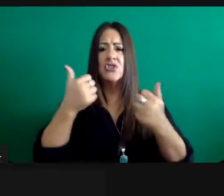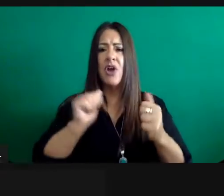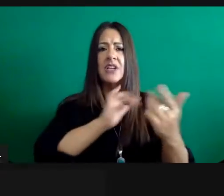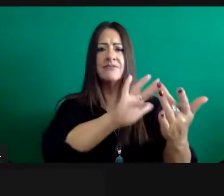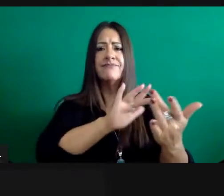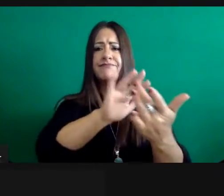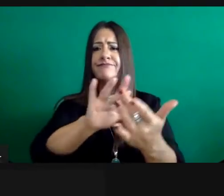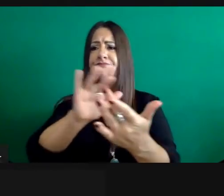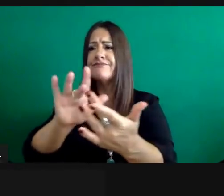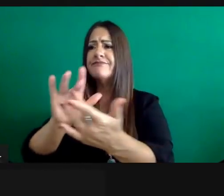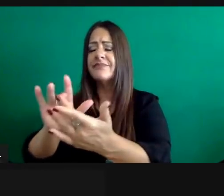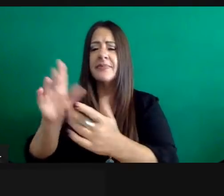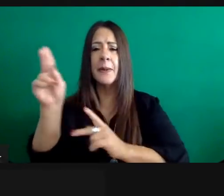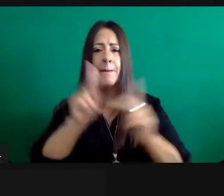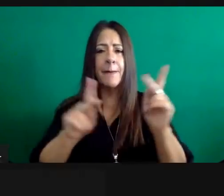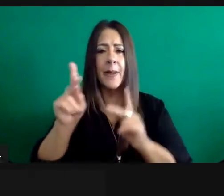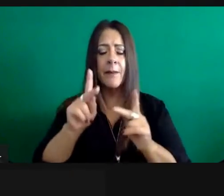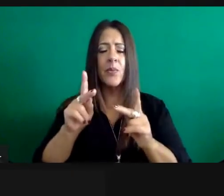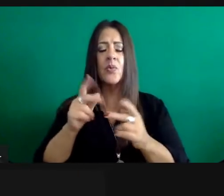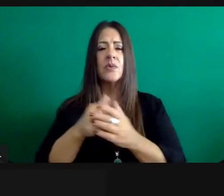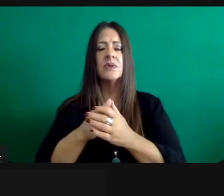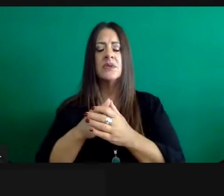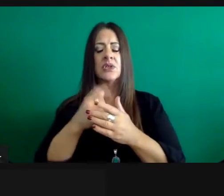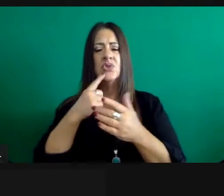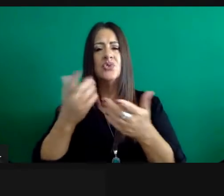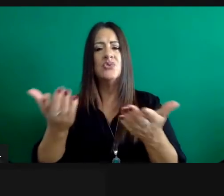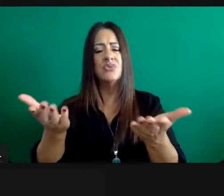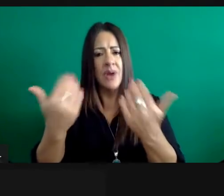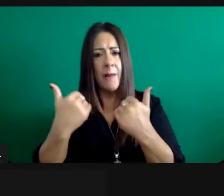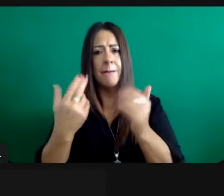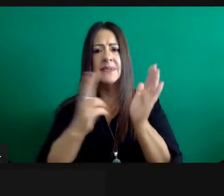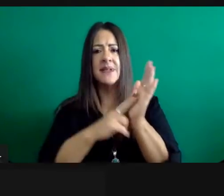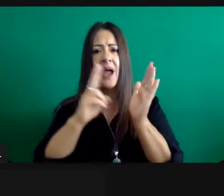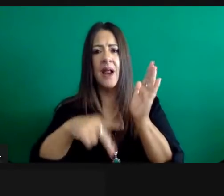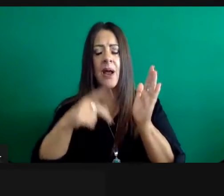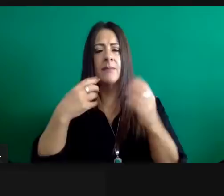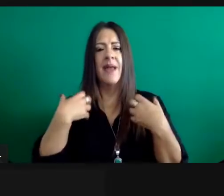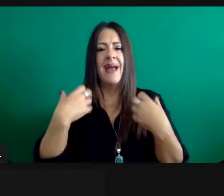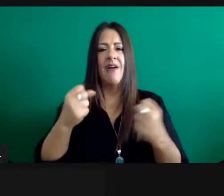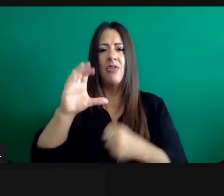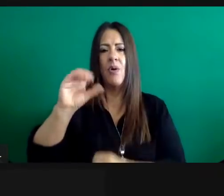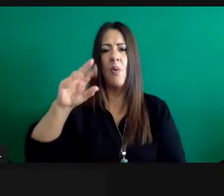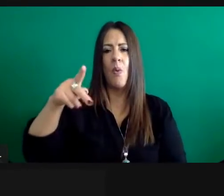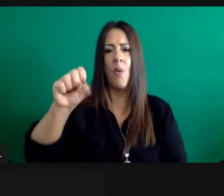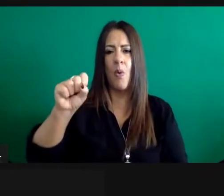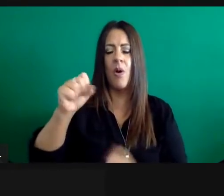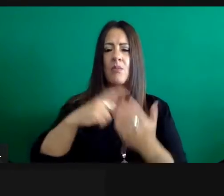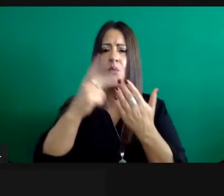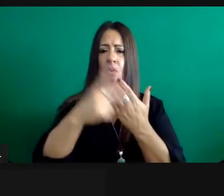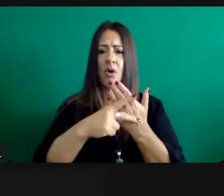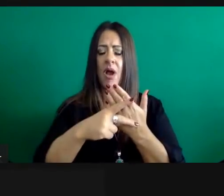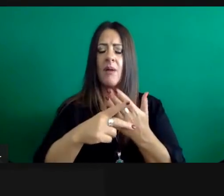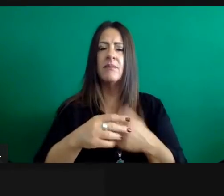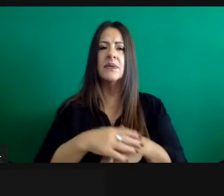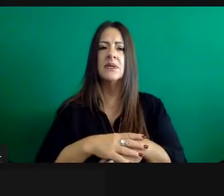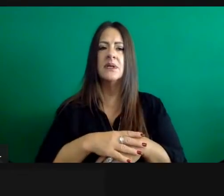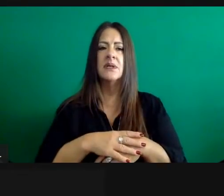many individuals through our health core program to get that help. And as soon as we have it, we try to get it to